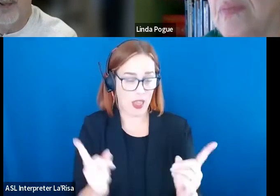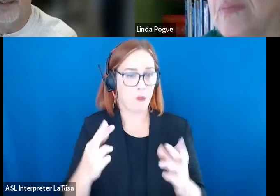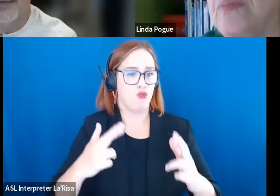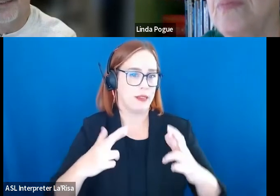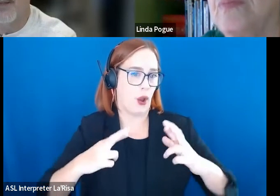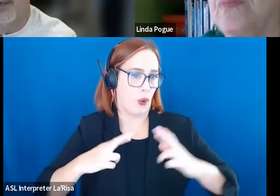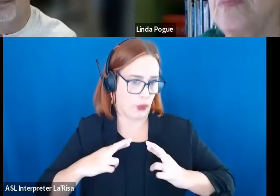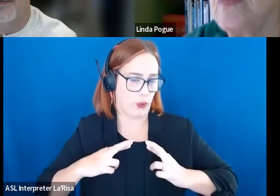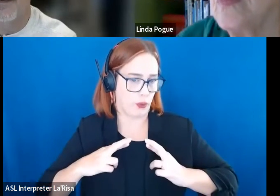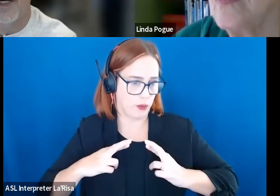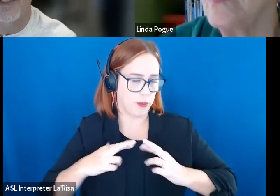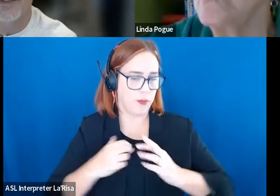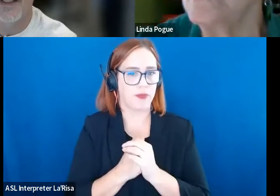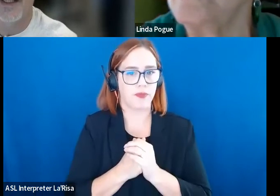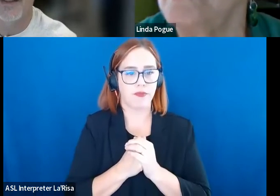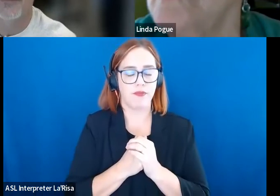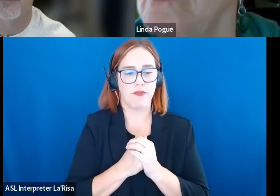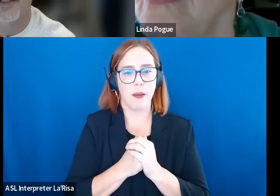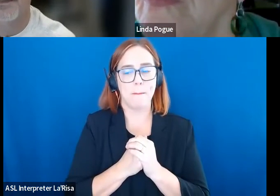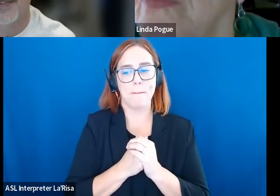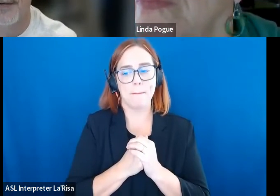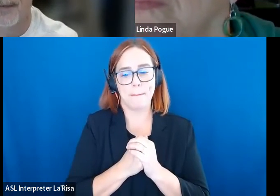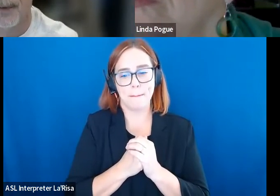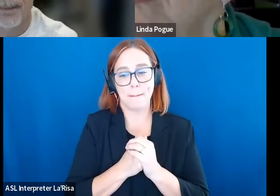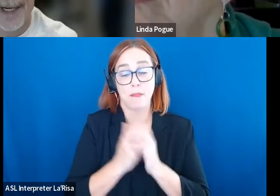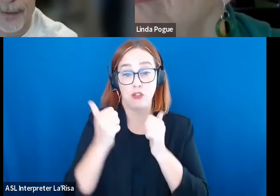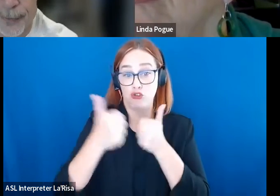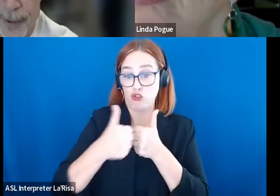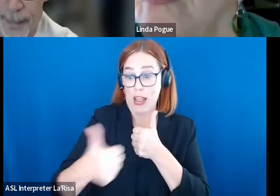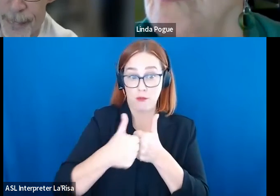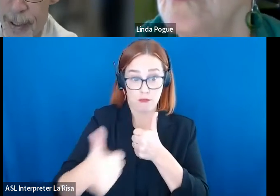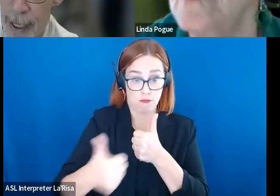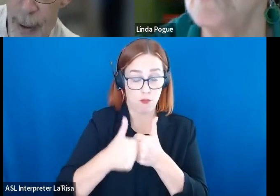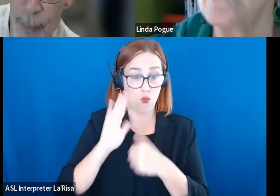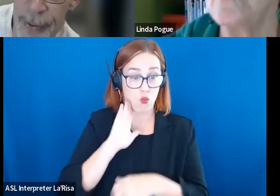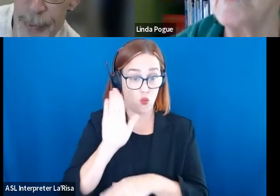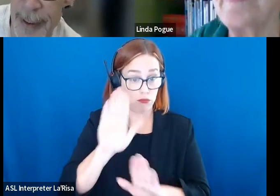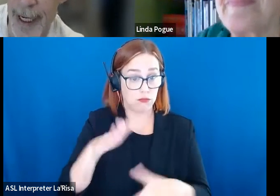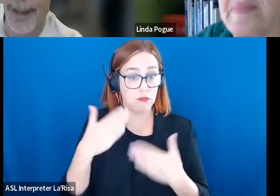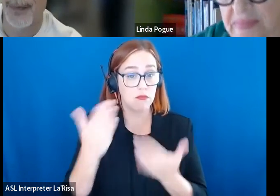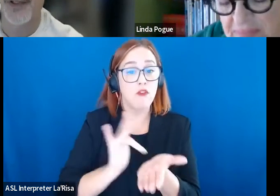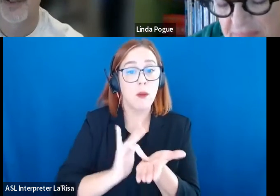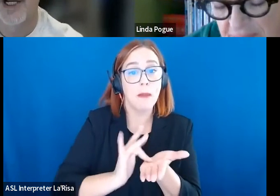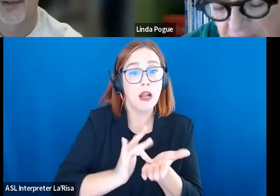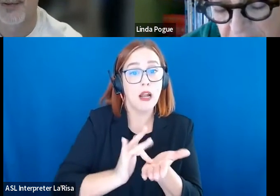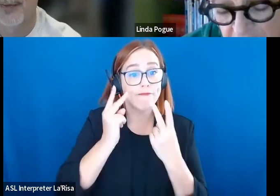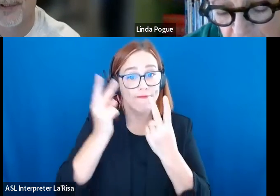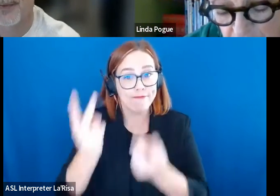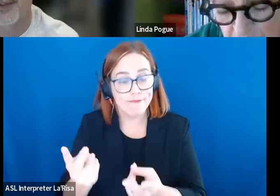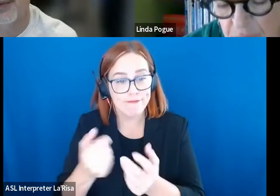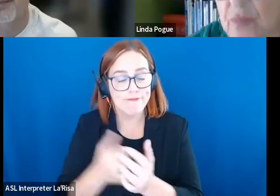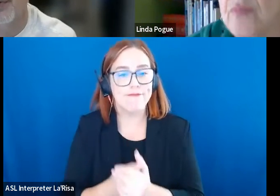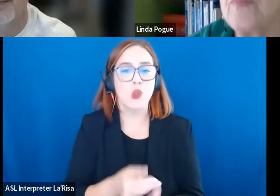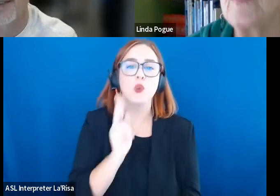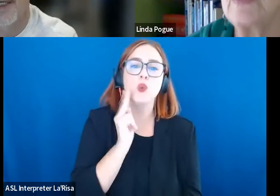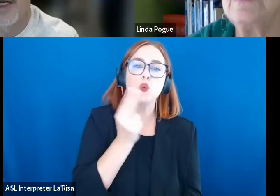And we use them, we provide transportation for medical trips. We do a lot of nutrition,